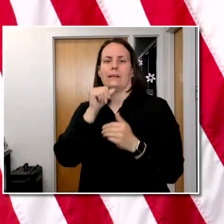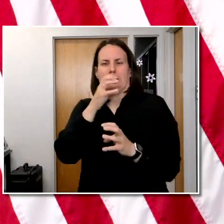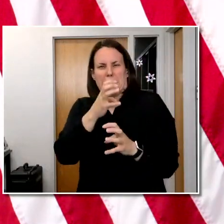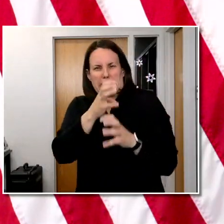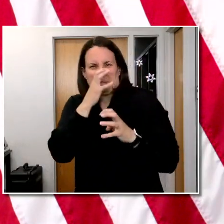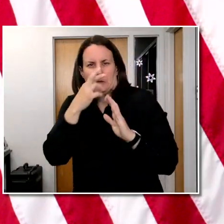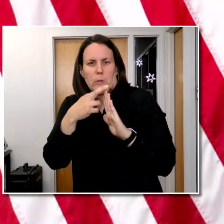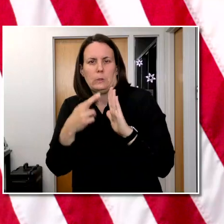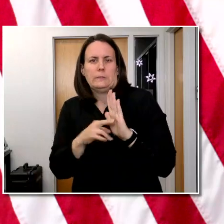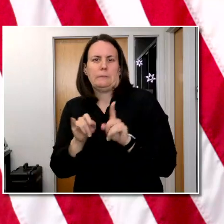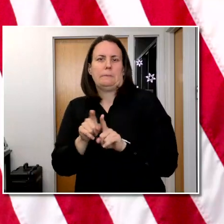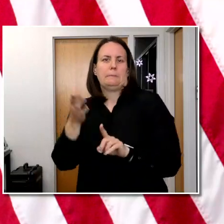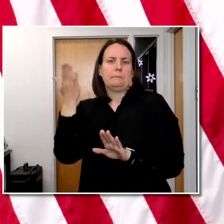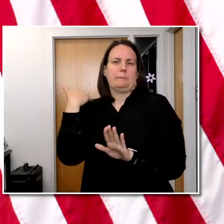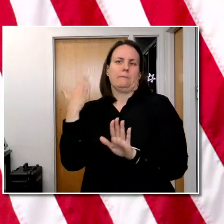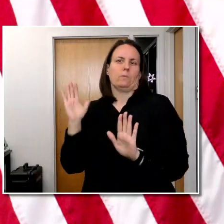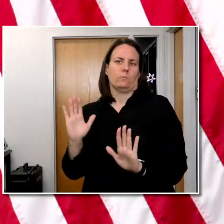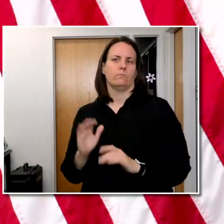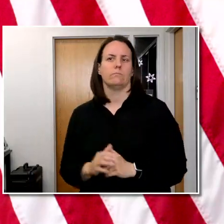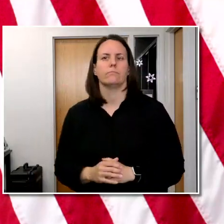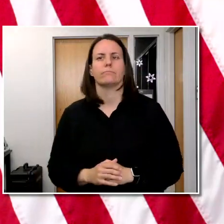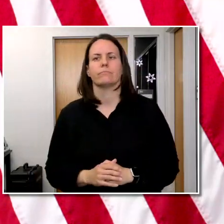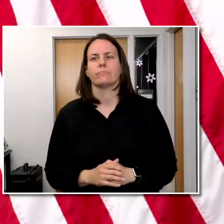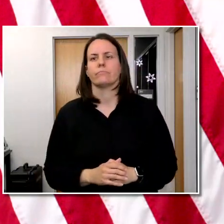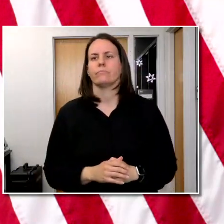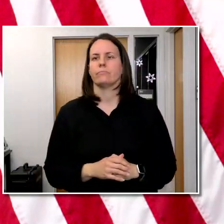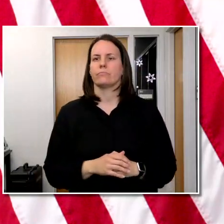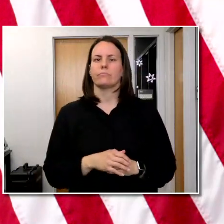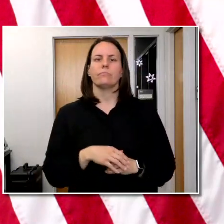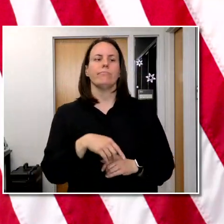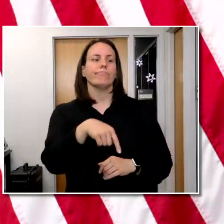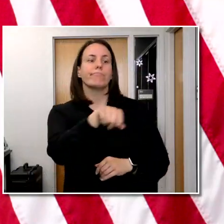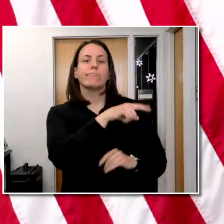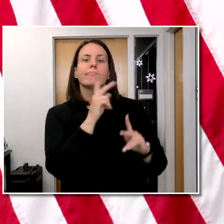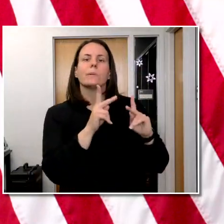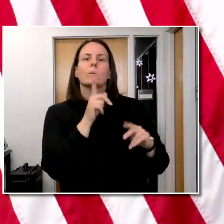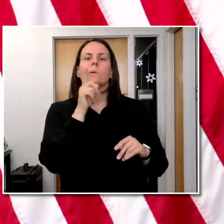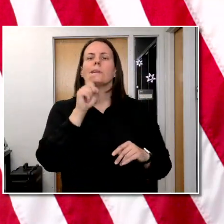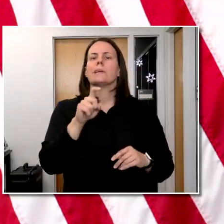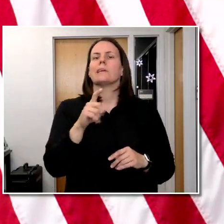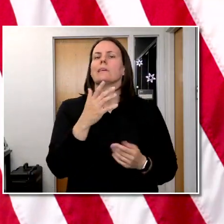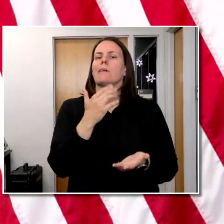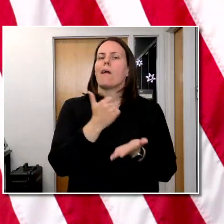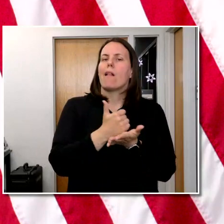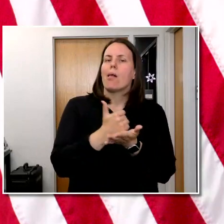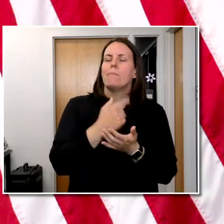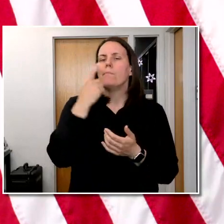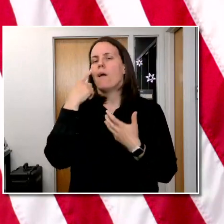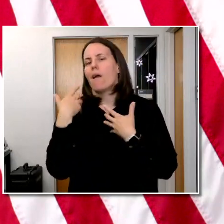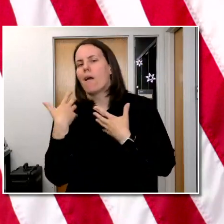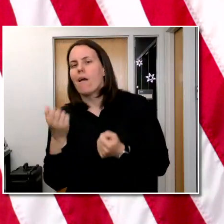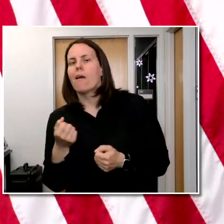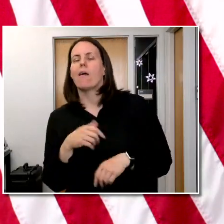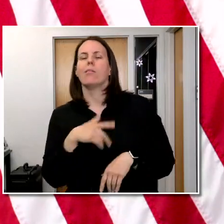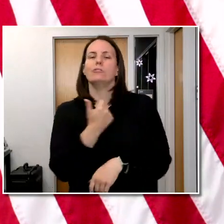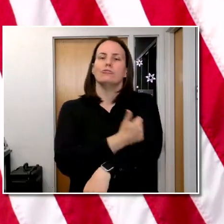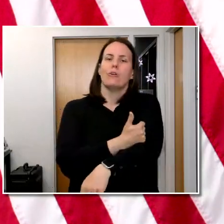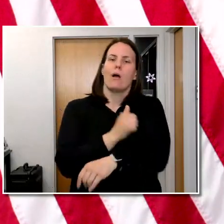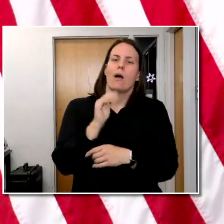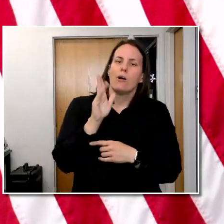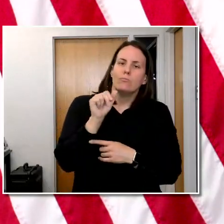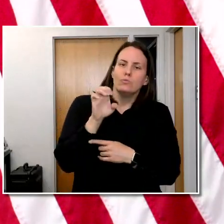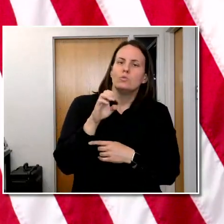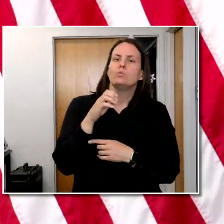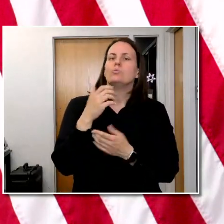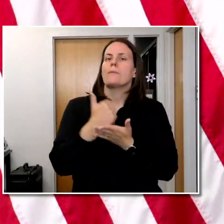treatment. Most importantly, for members of Medicaid, this emergency order ensures that no one will lose eligibility for coverage